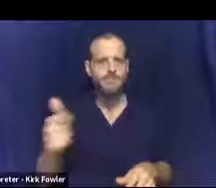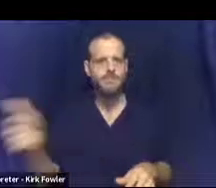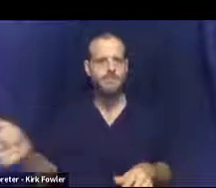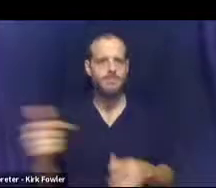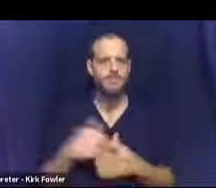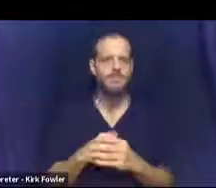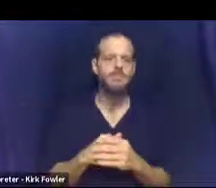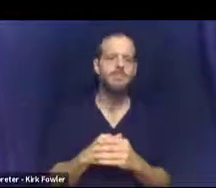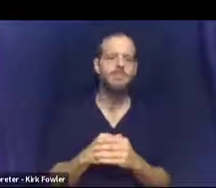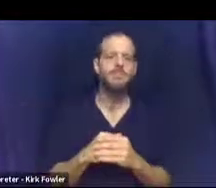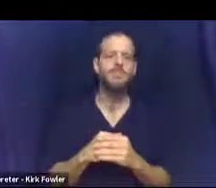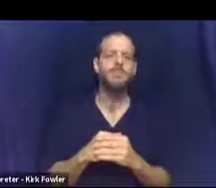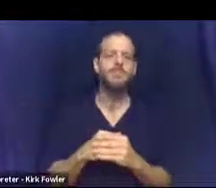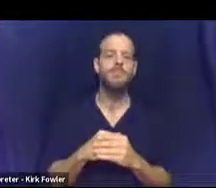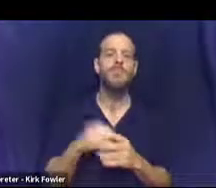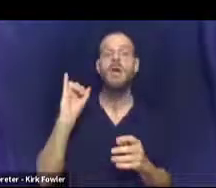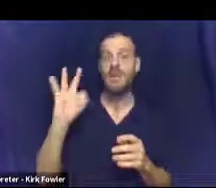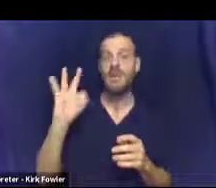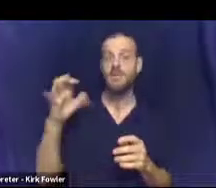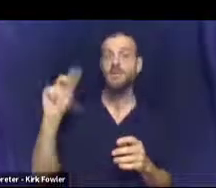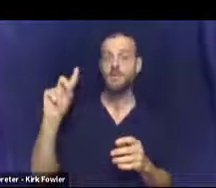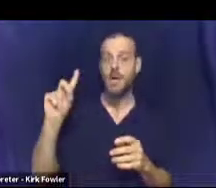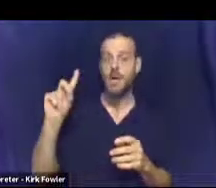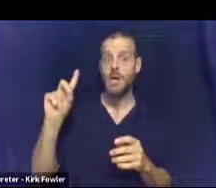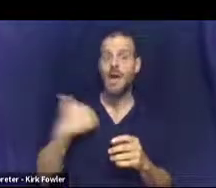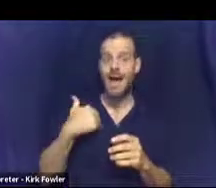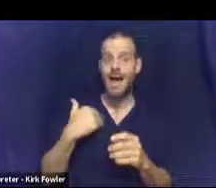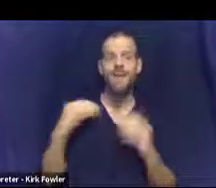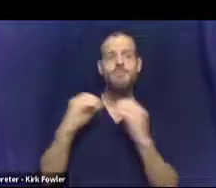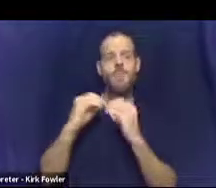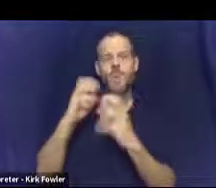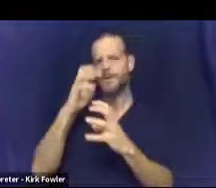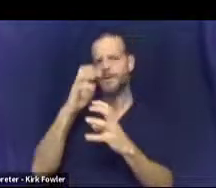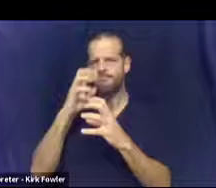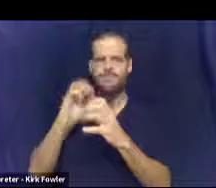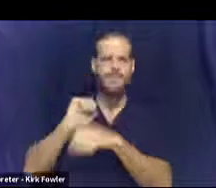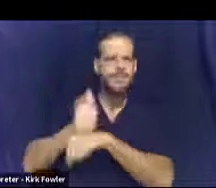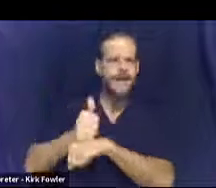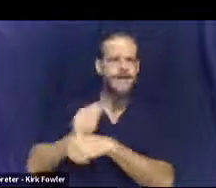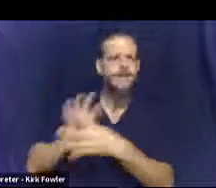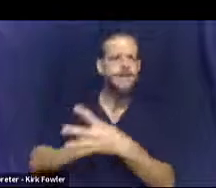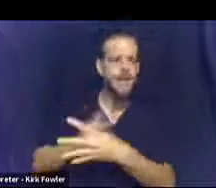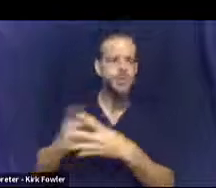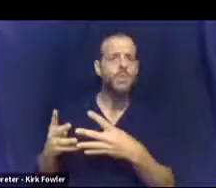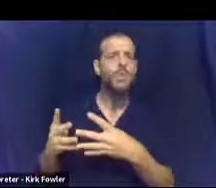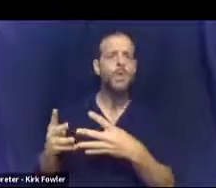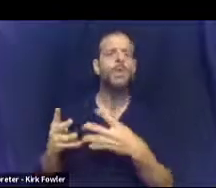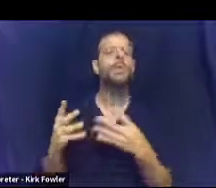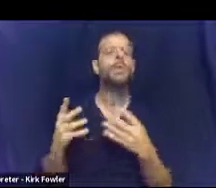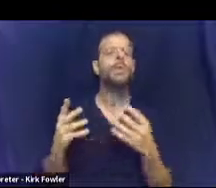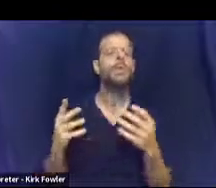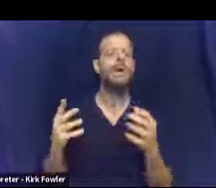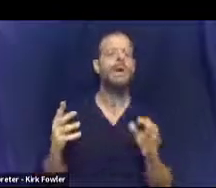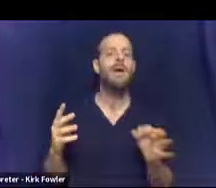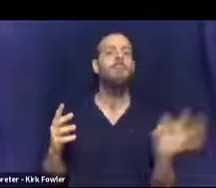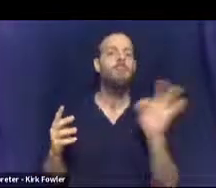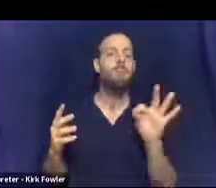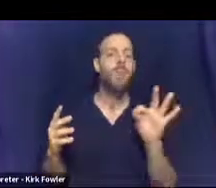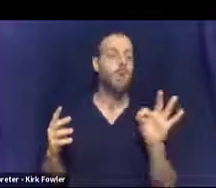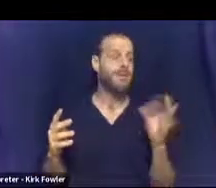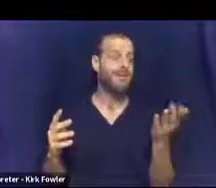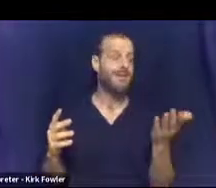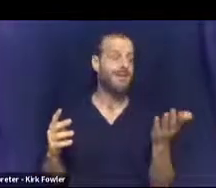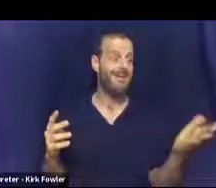does have a very rigid or somewhat set schedule, you want to choose something that's going to facilitate success